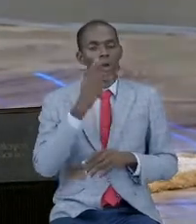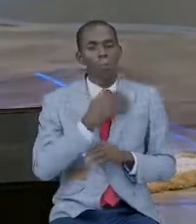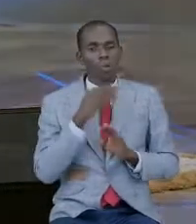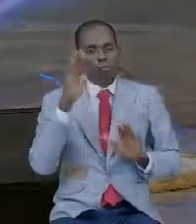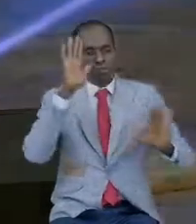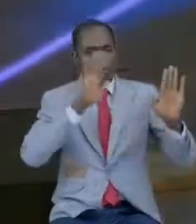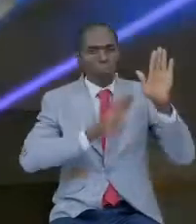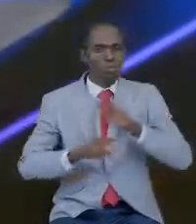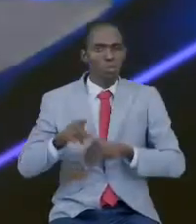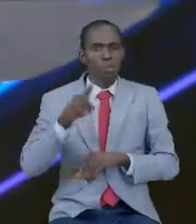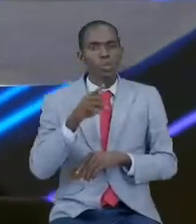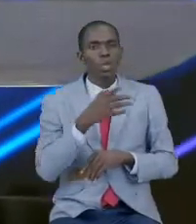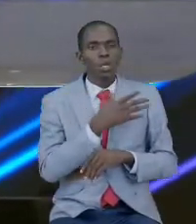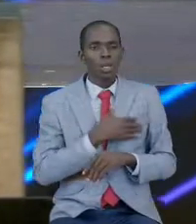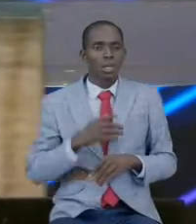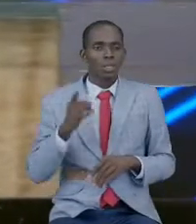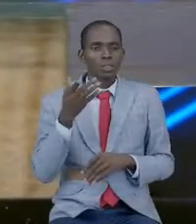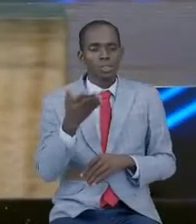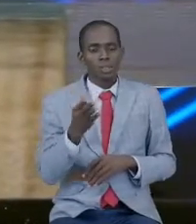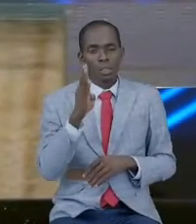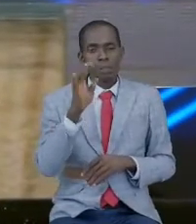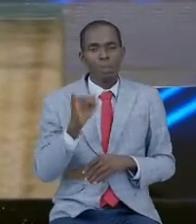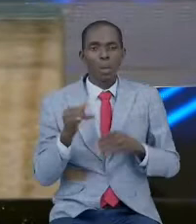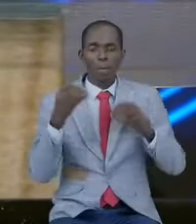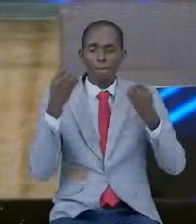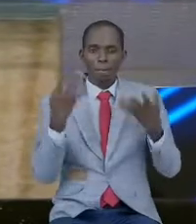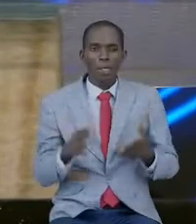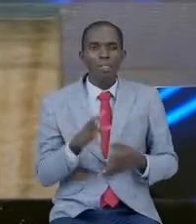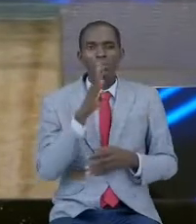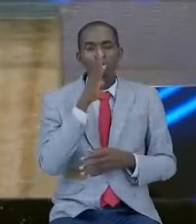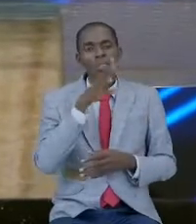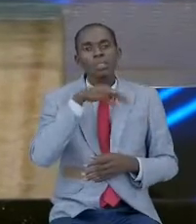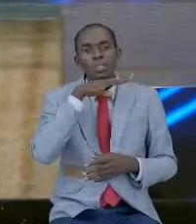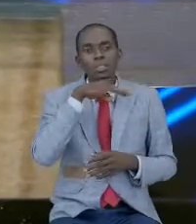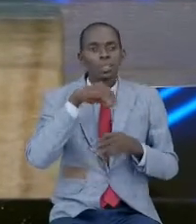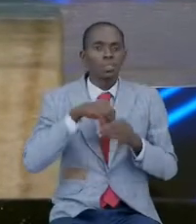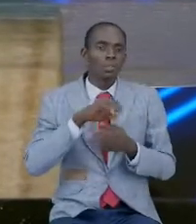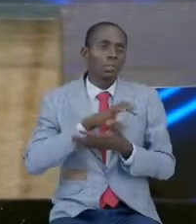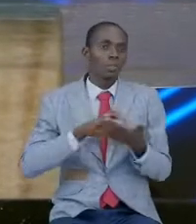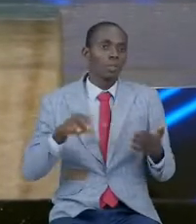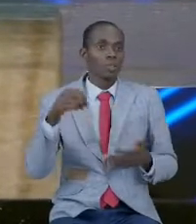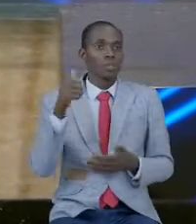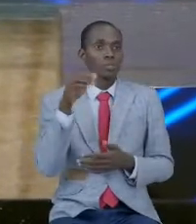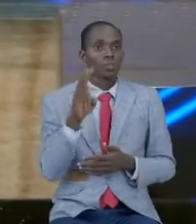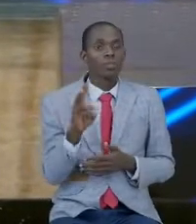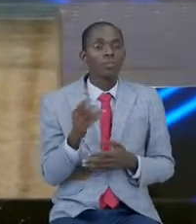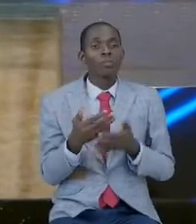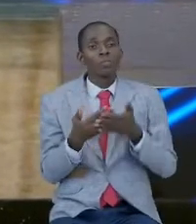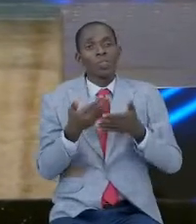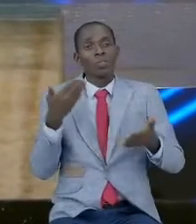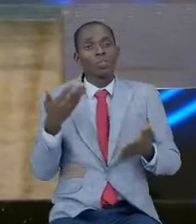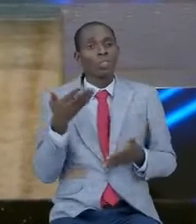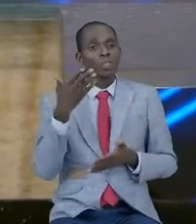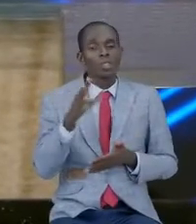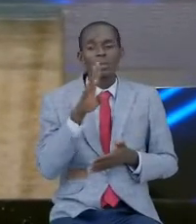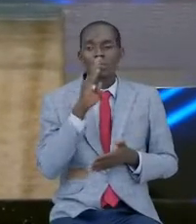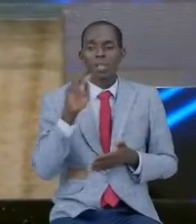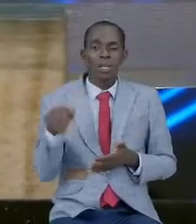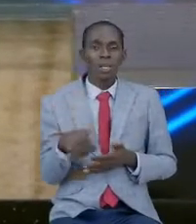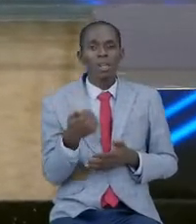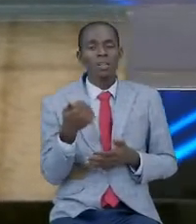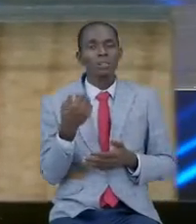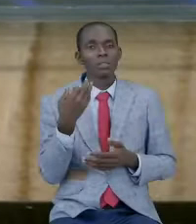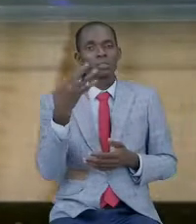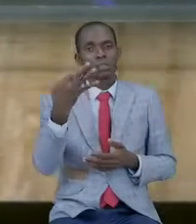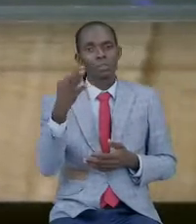many be defiled. In verse 16, lest there be any fornicator